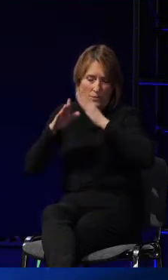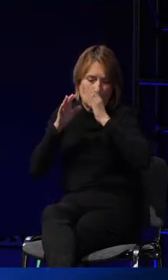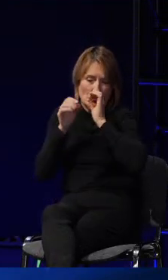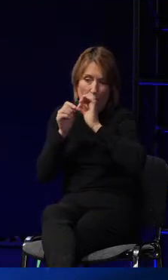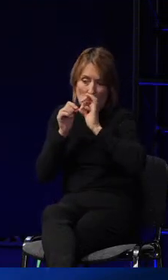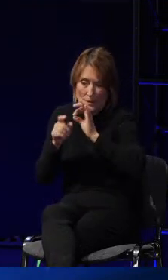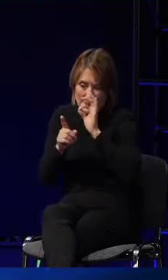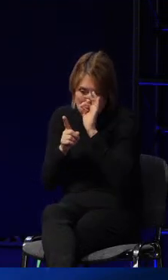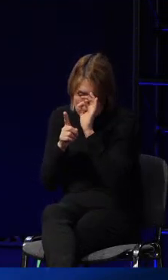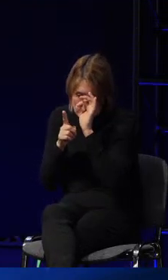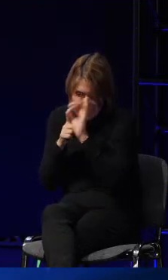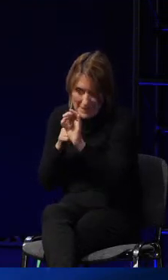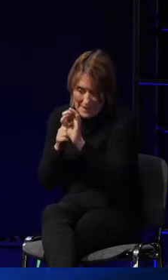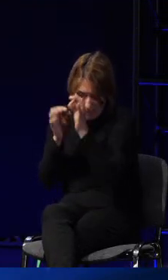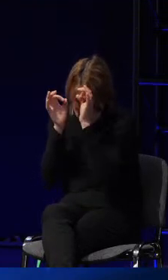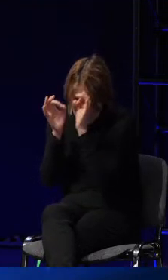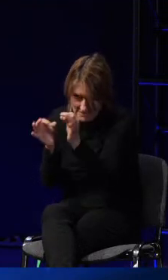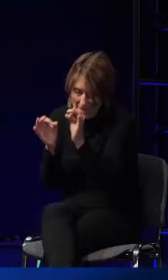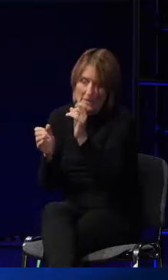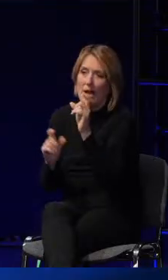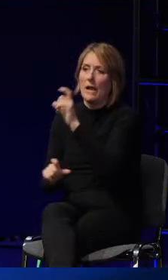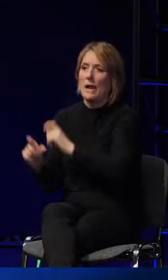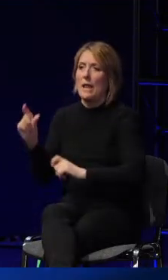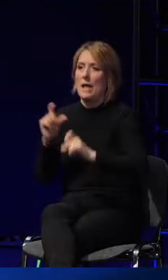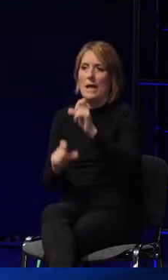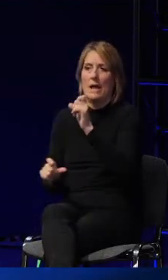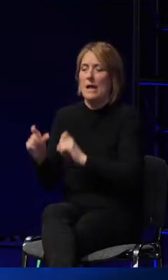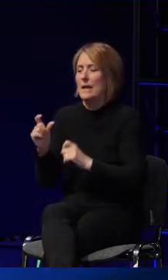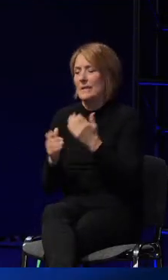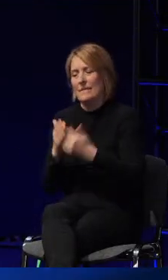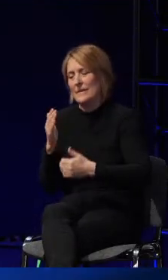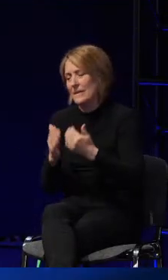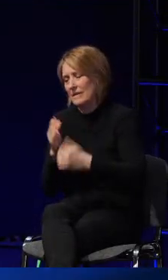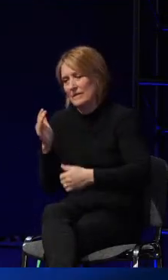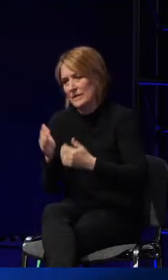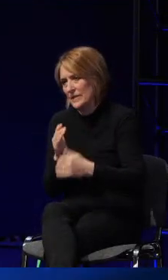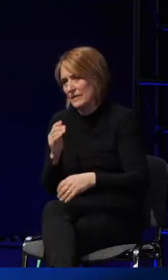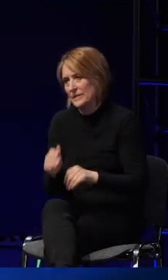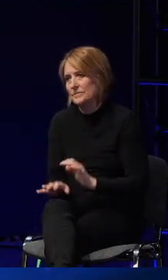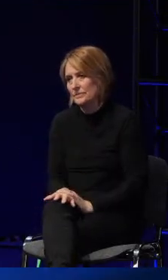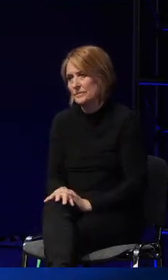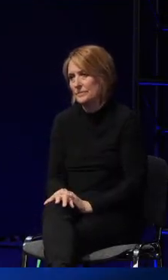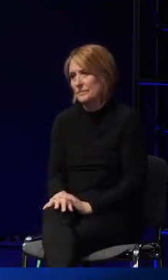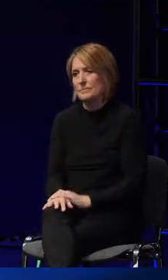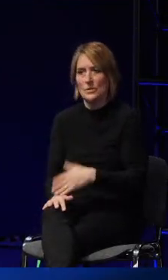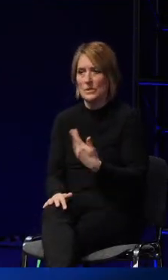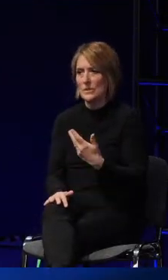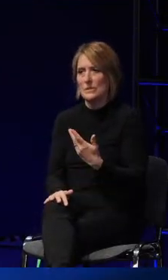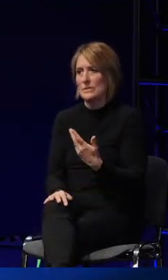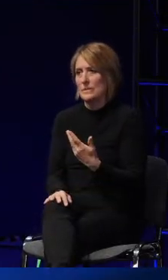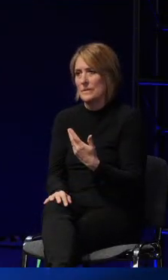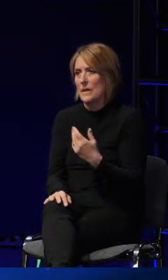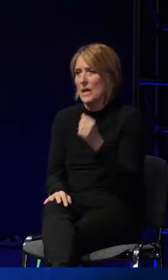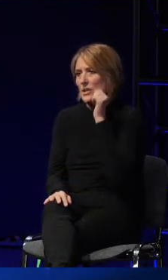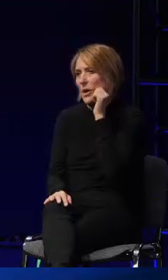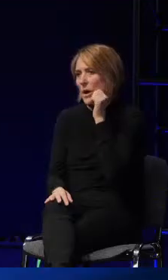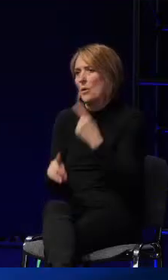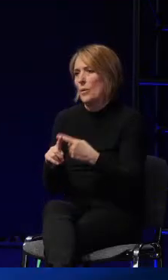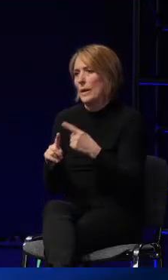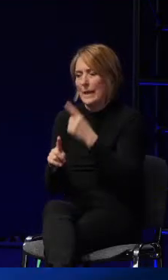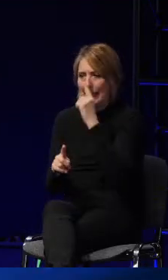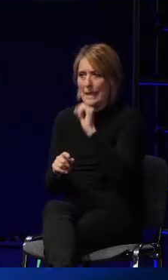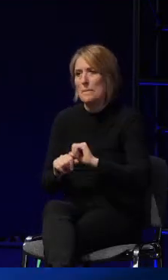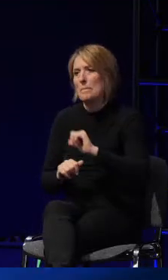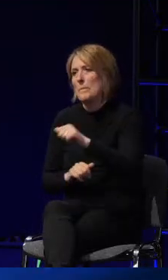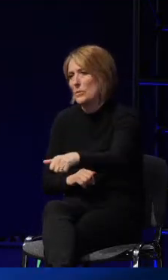perfect some bit of color. Like, I'll get within like half a stop usually on everything, because I just know how much more quickly I can do that in post. So, yeah, there's a precision